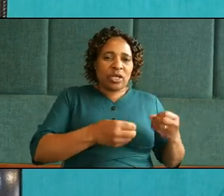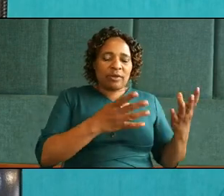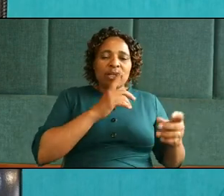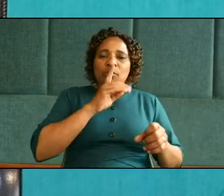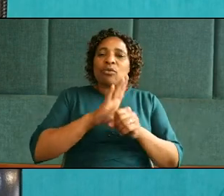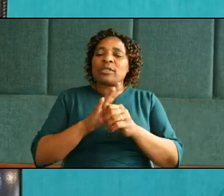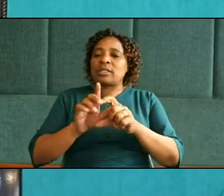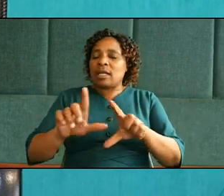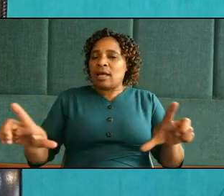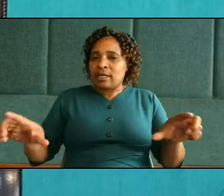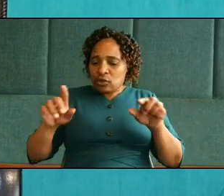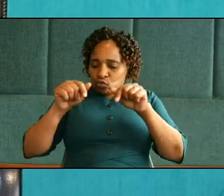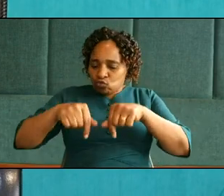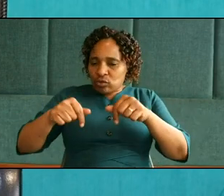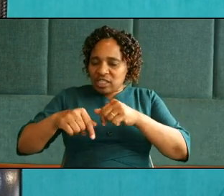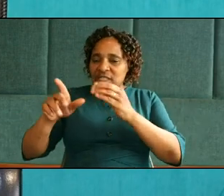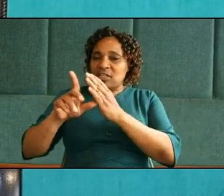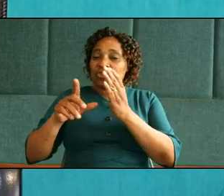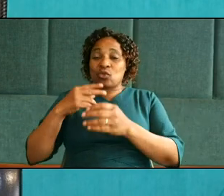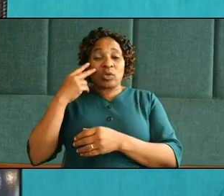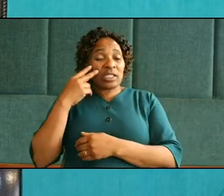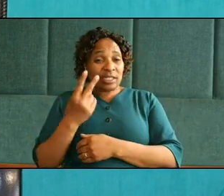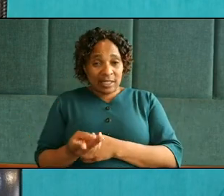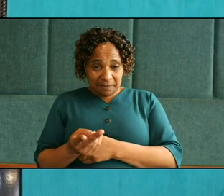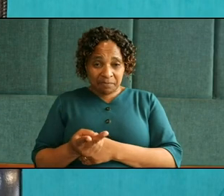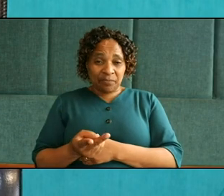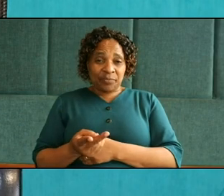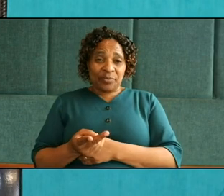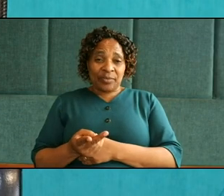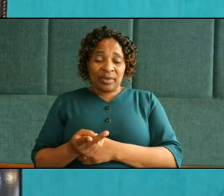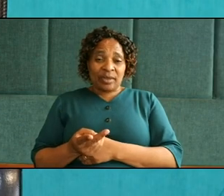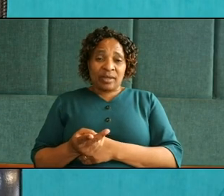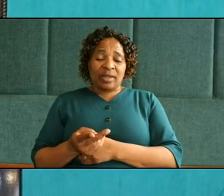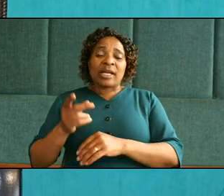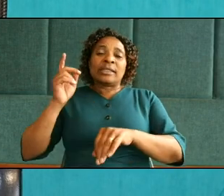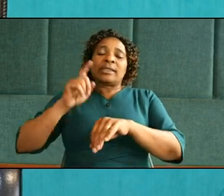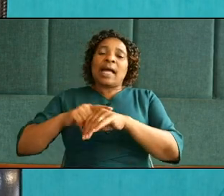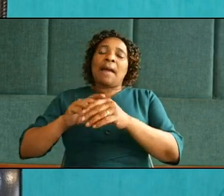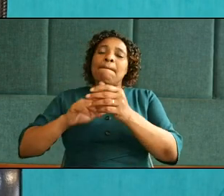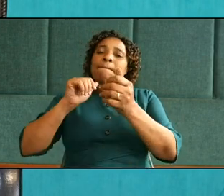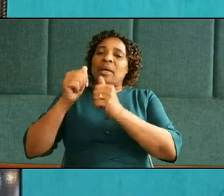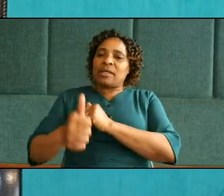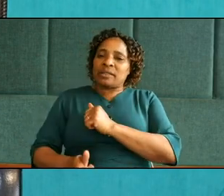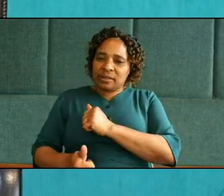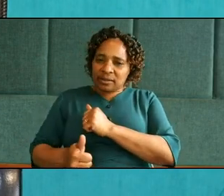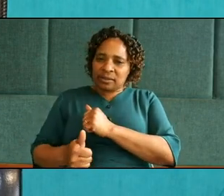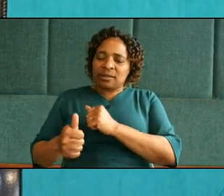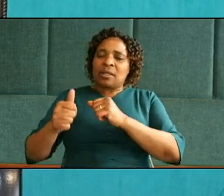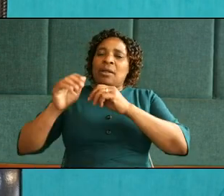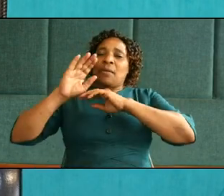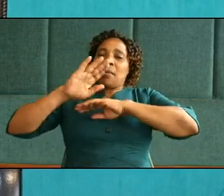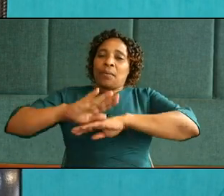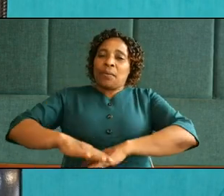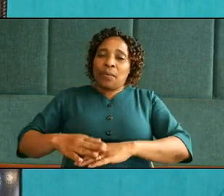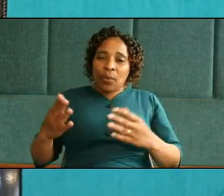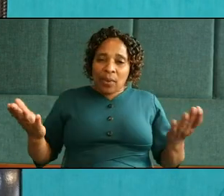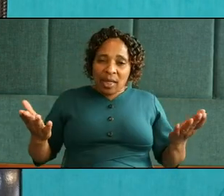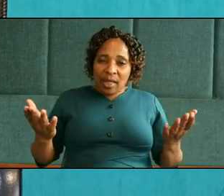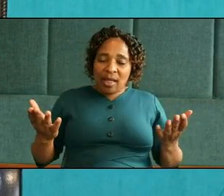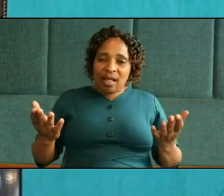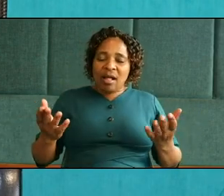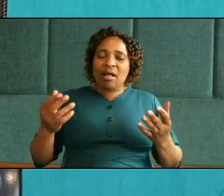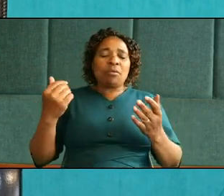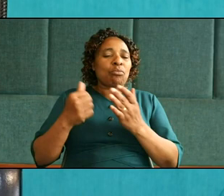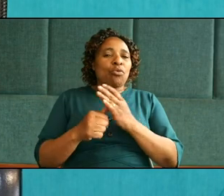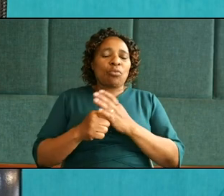land. And in today's lesson, we are seeing that time has passed, and so they have settled in, and they are not